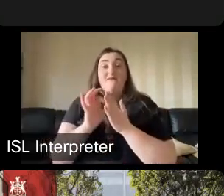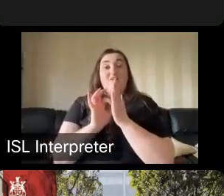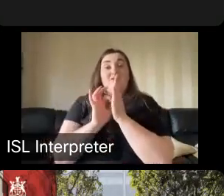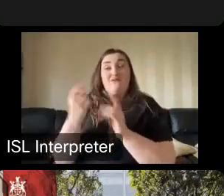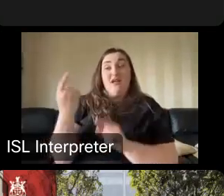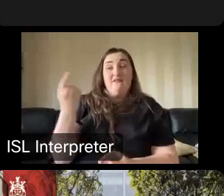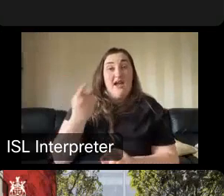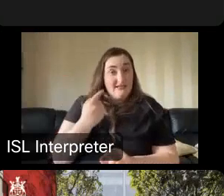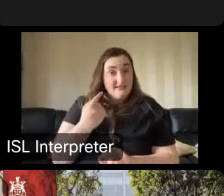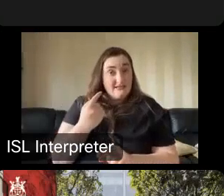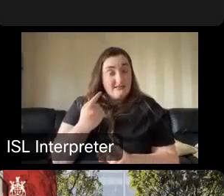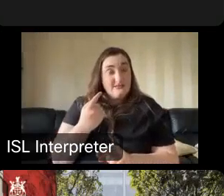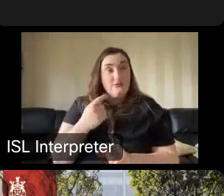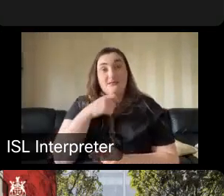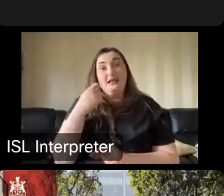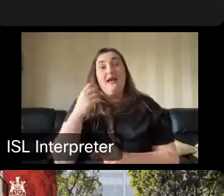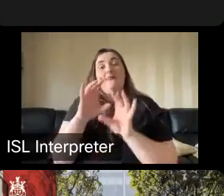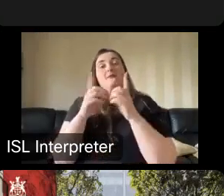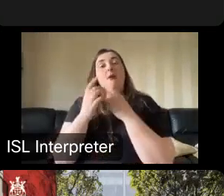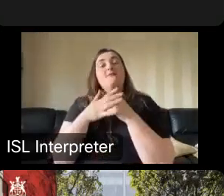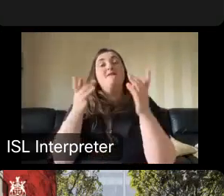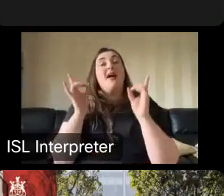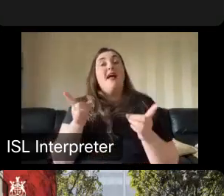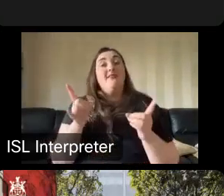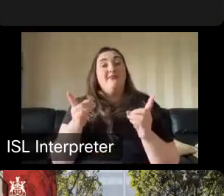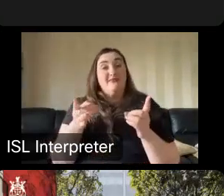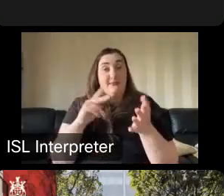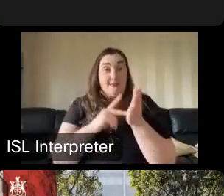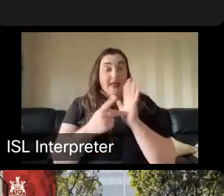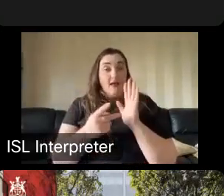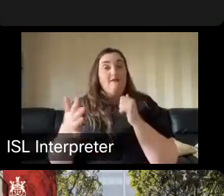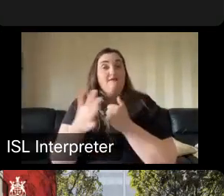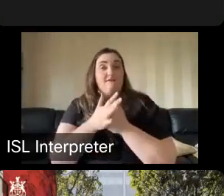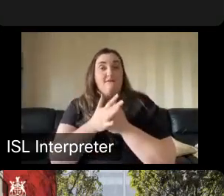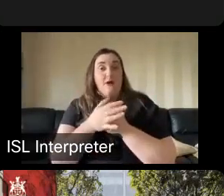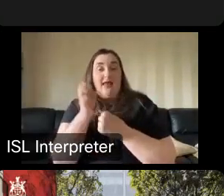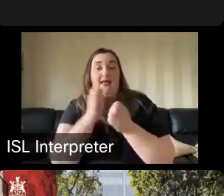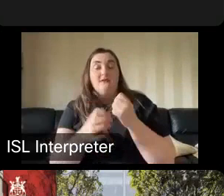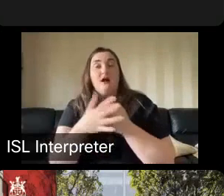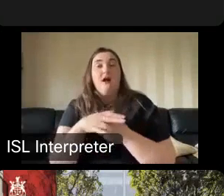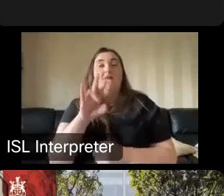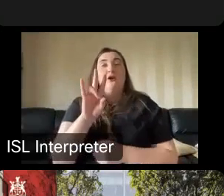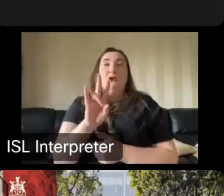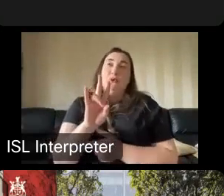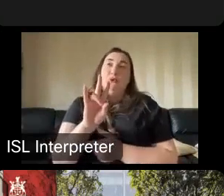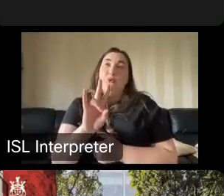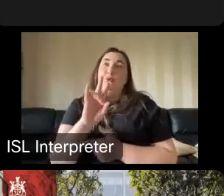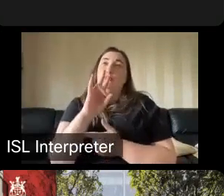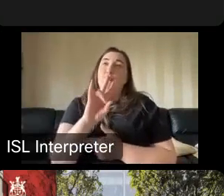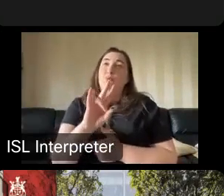guidance that the Department of Health is planning for a end of